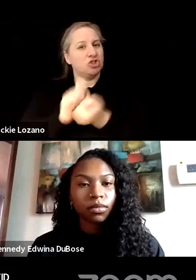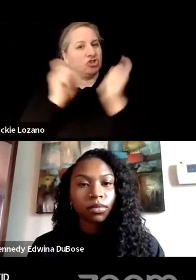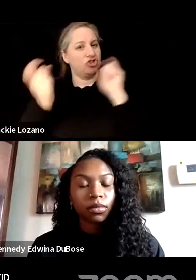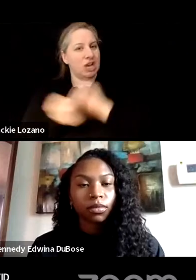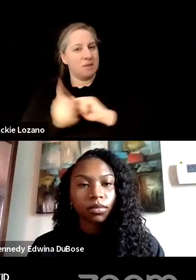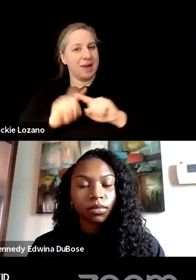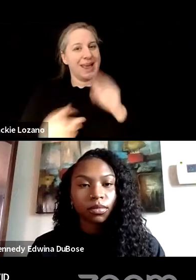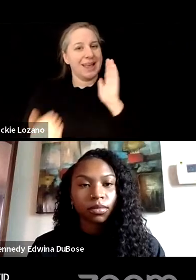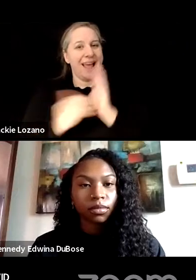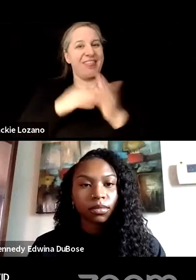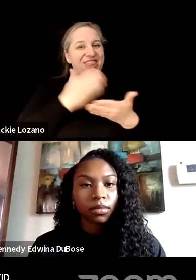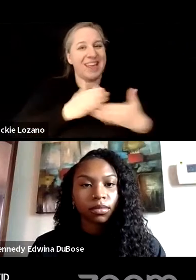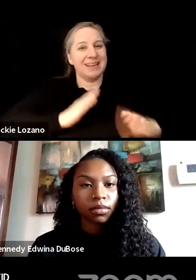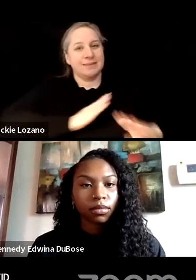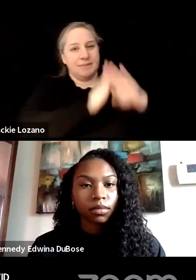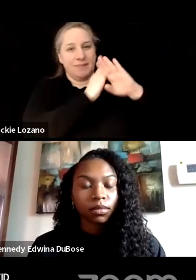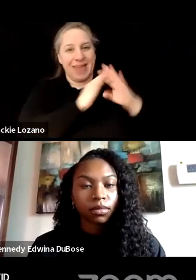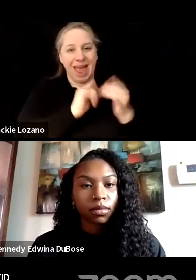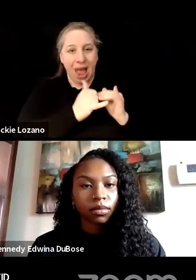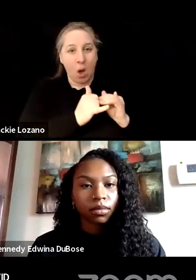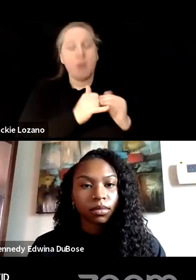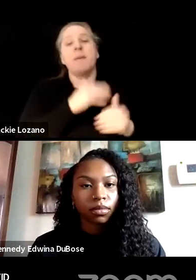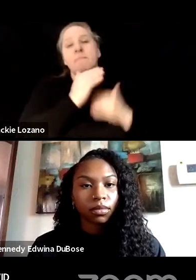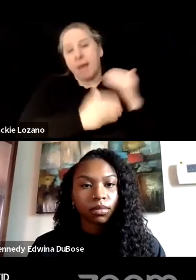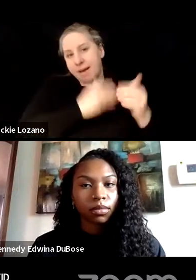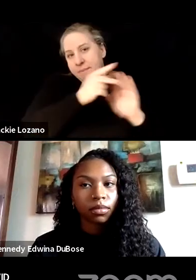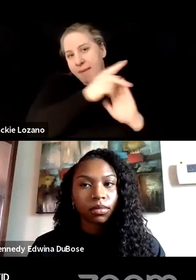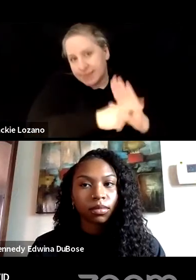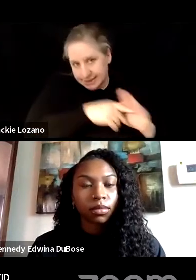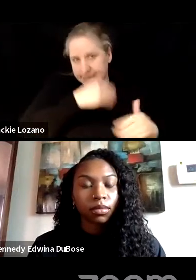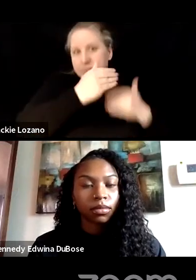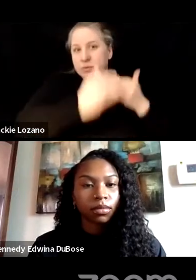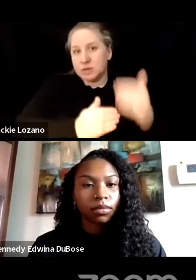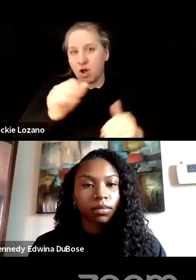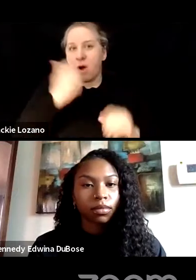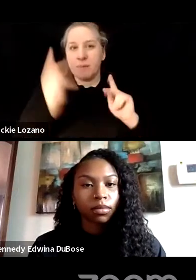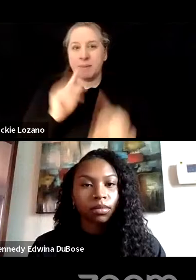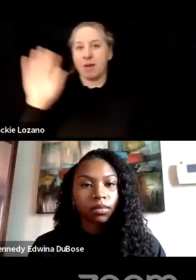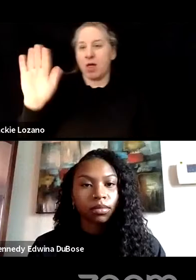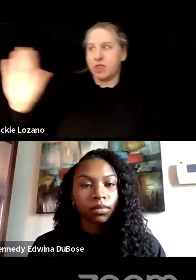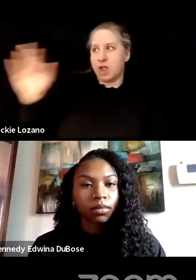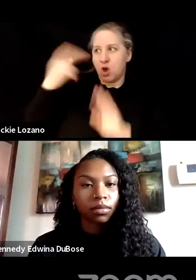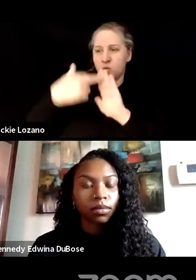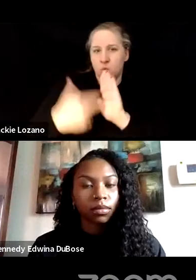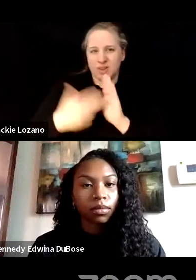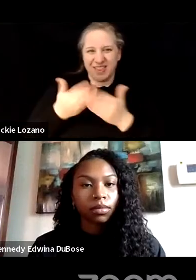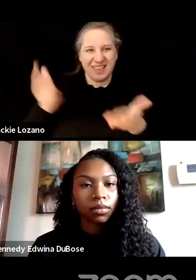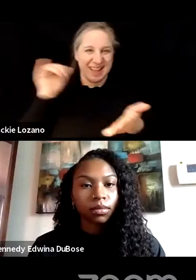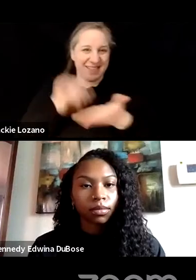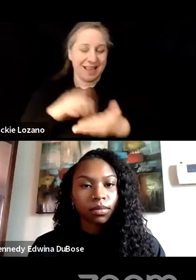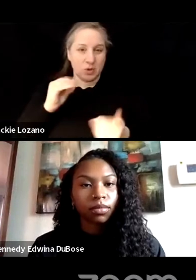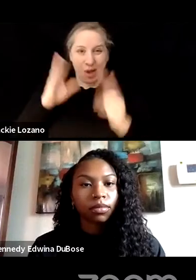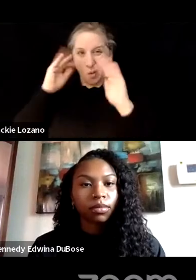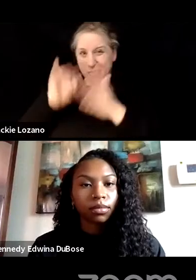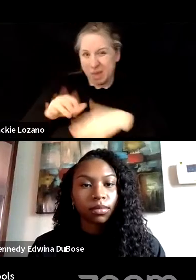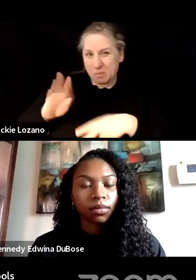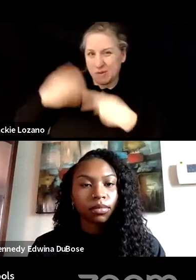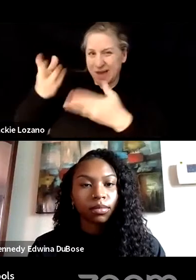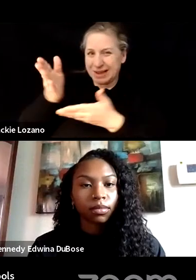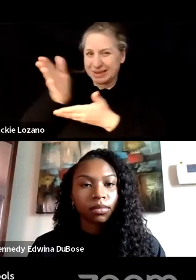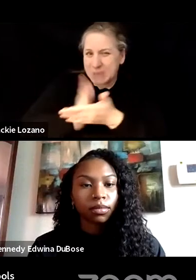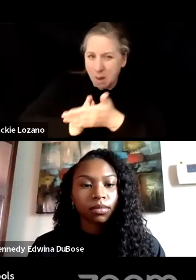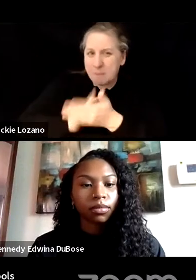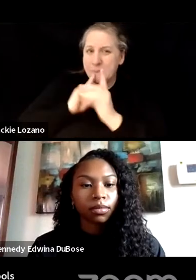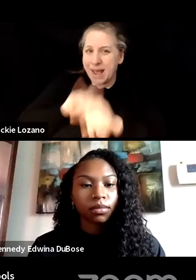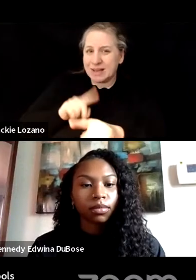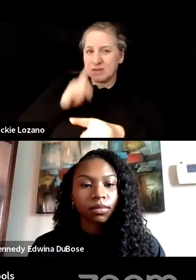things are inhibited by policy and procedure and other people's, you know, their rules and those things like that. So I hope that provides some